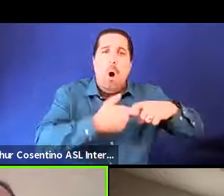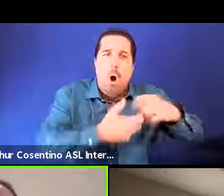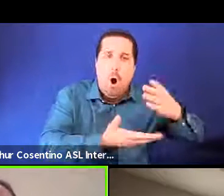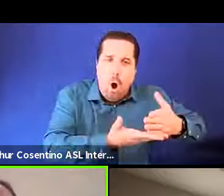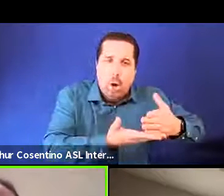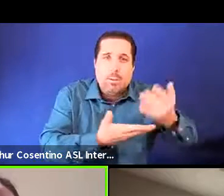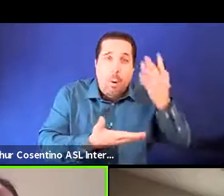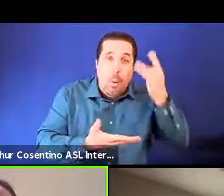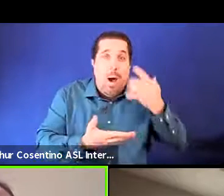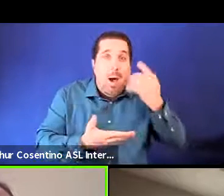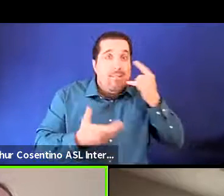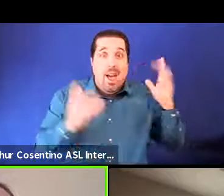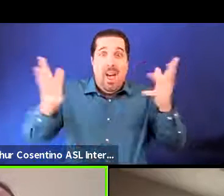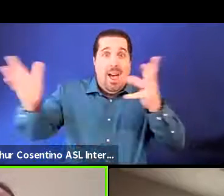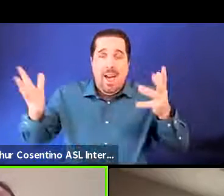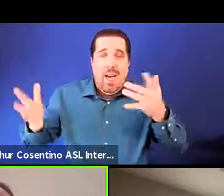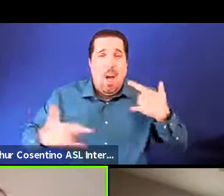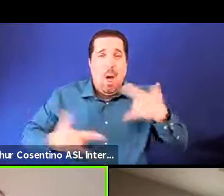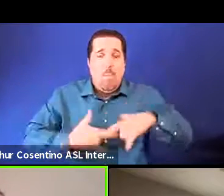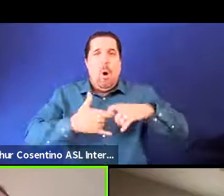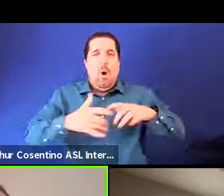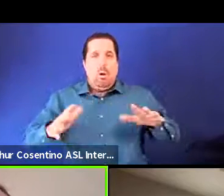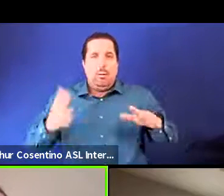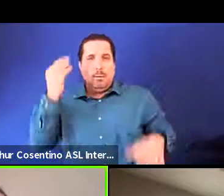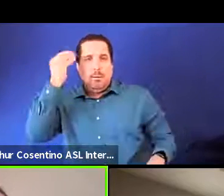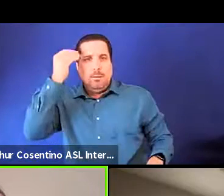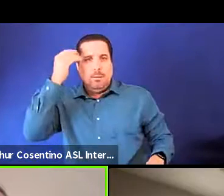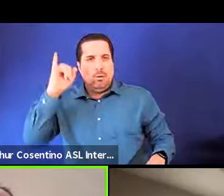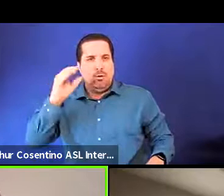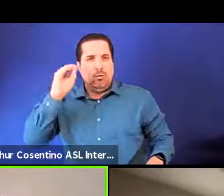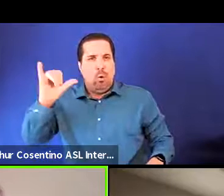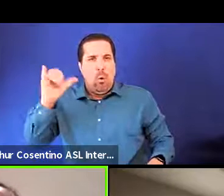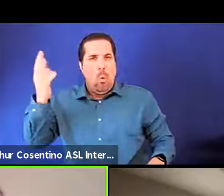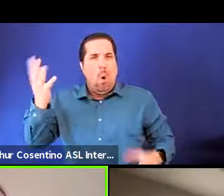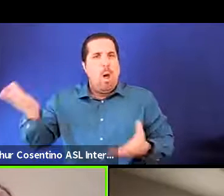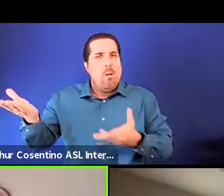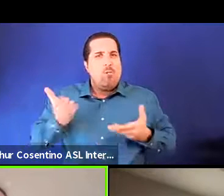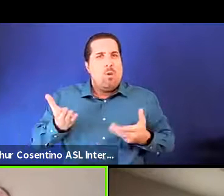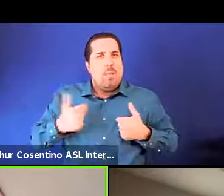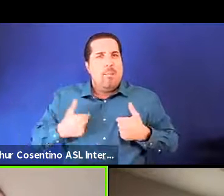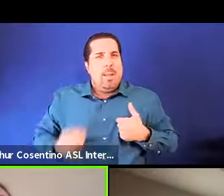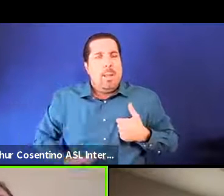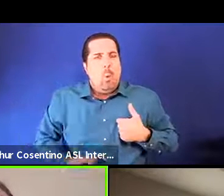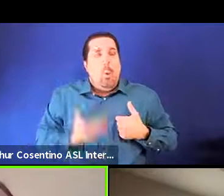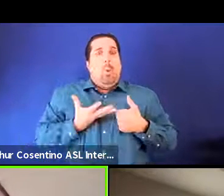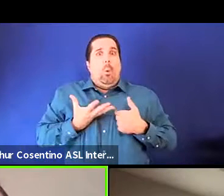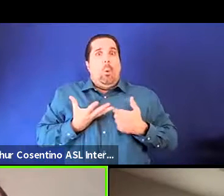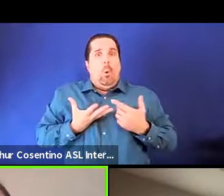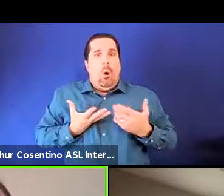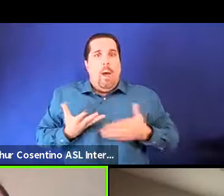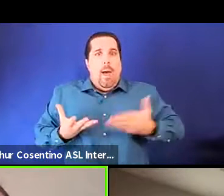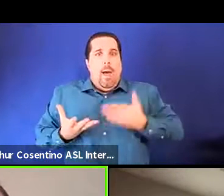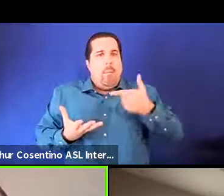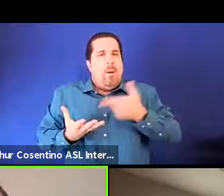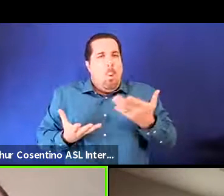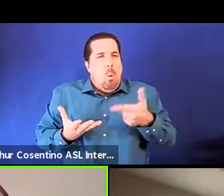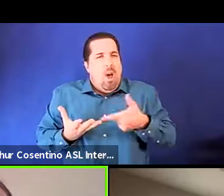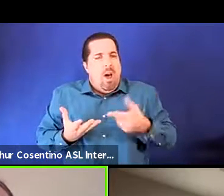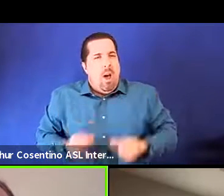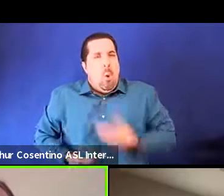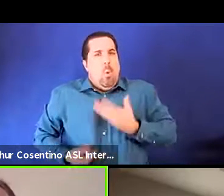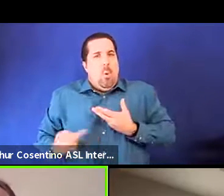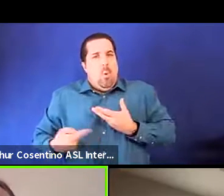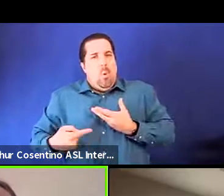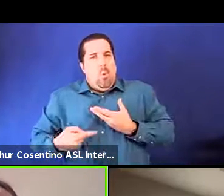answer what brings us joy is really indicative that it is like, sometimes it's like, there's like this moment of pause or a moment of slowing